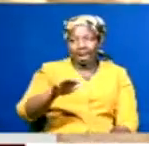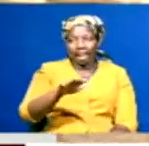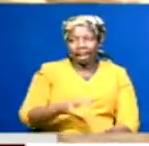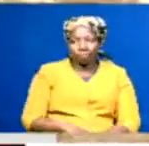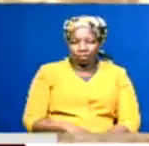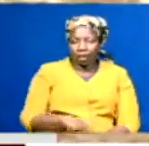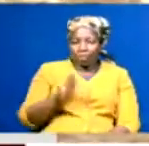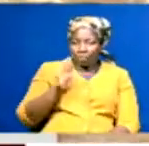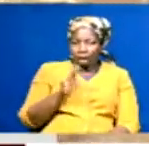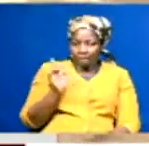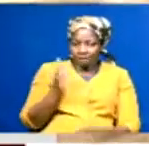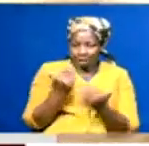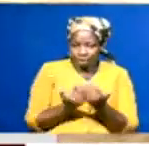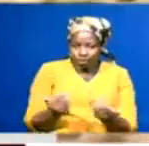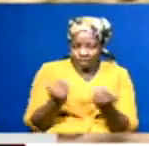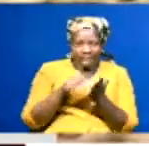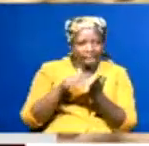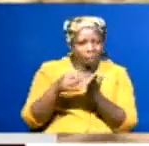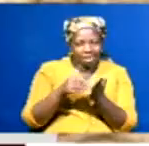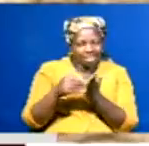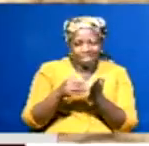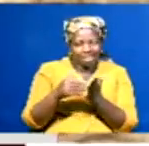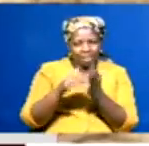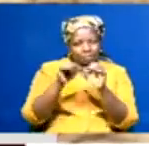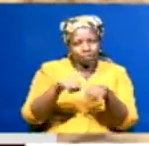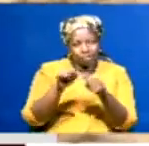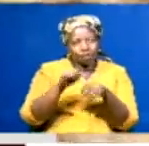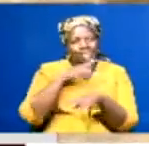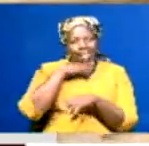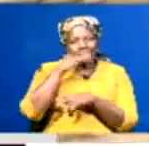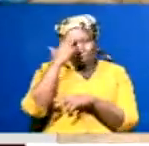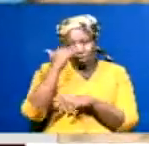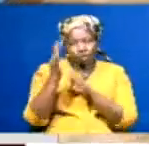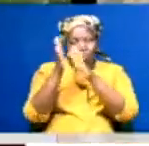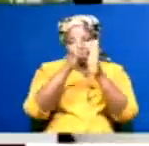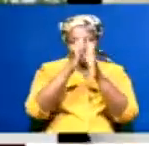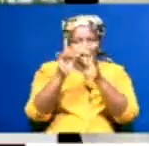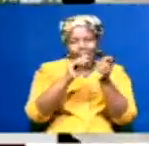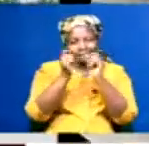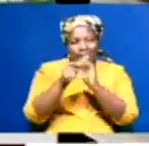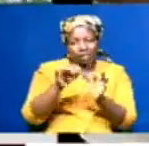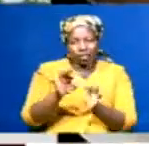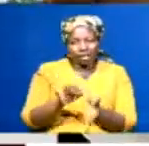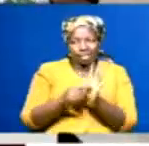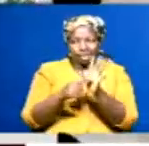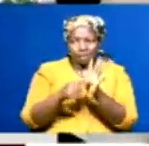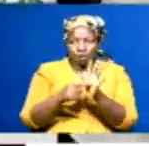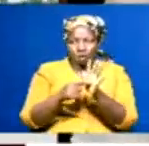Women and children are the most vulnerable to succumb to the effects of climate change, such as drought.